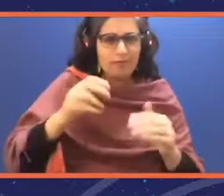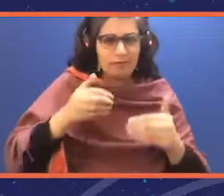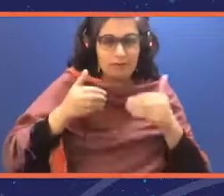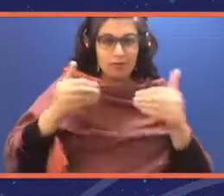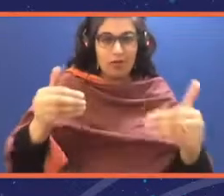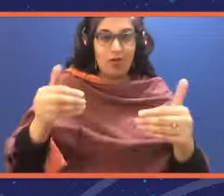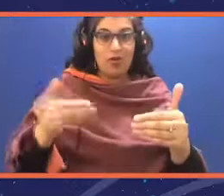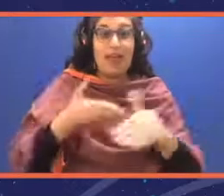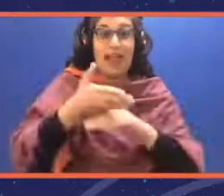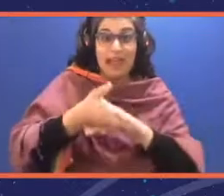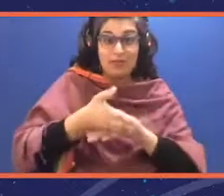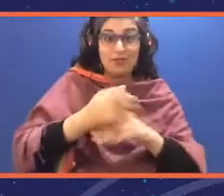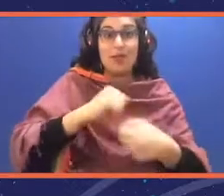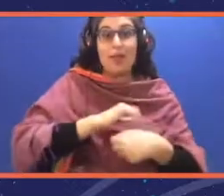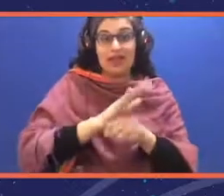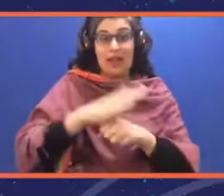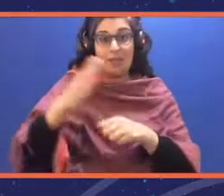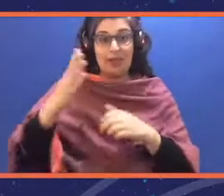please.